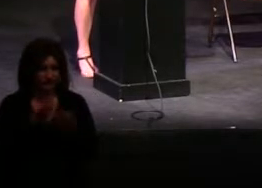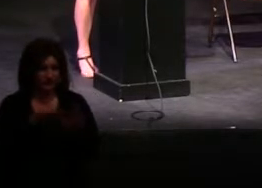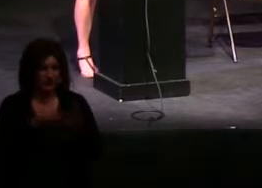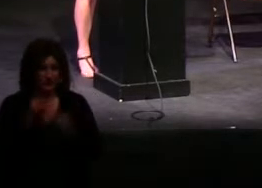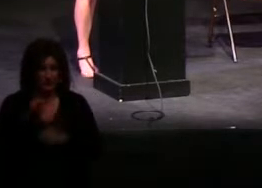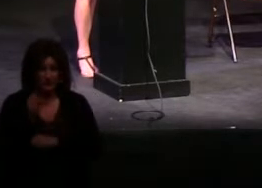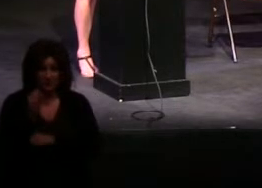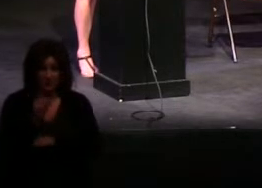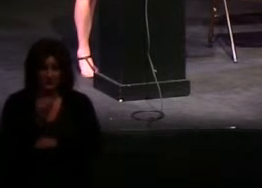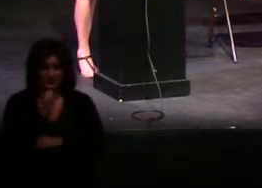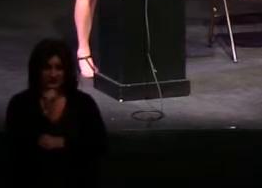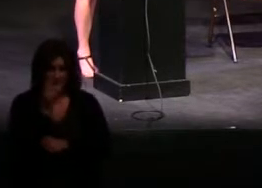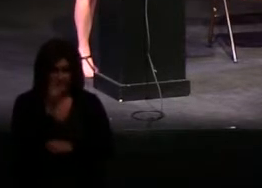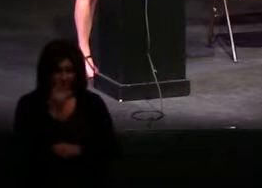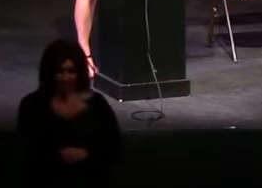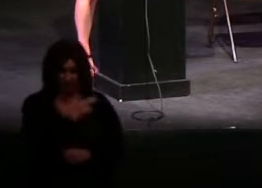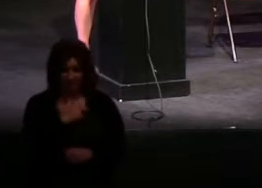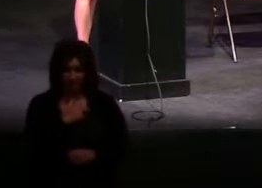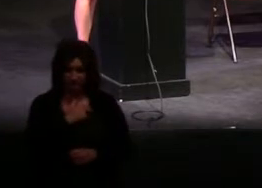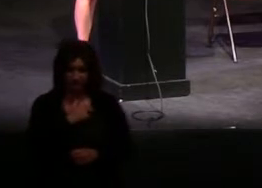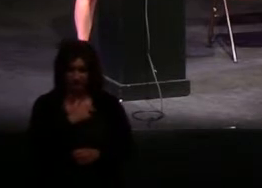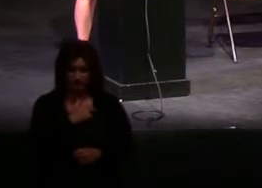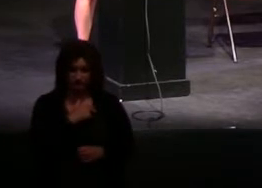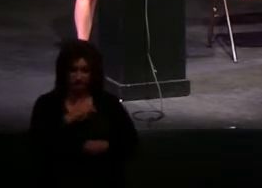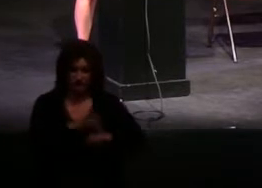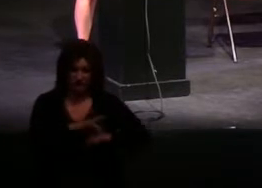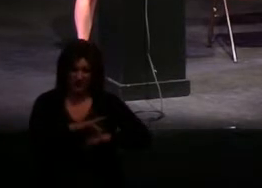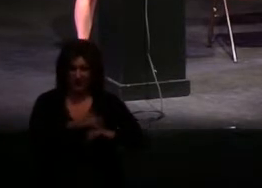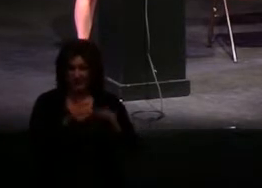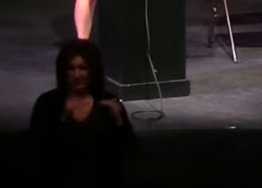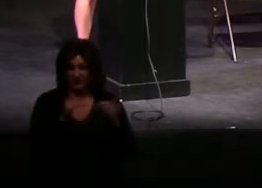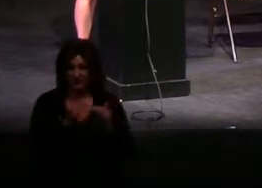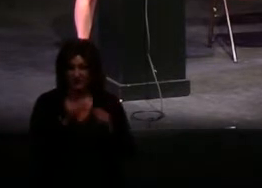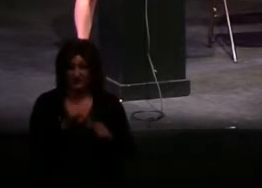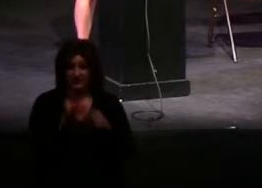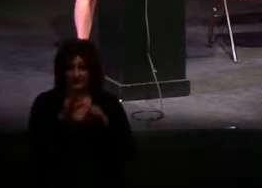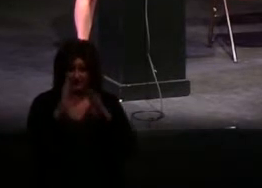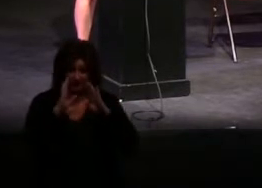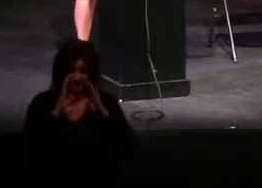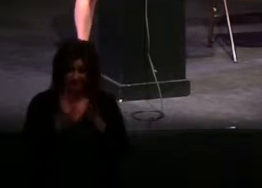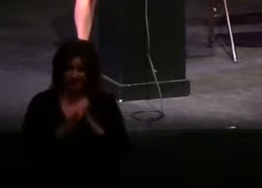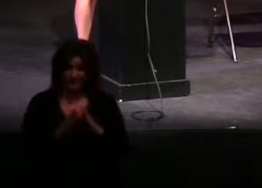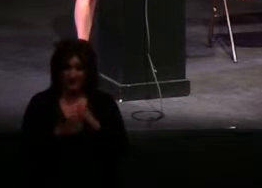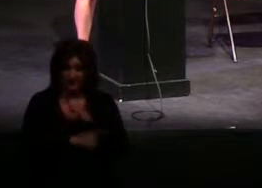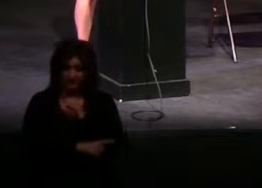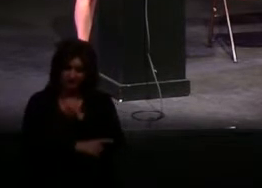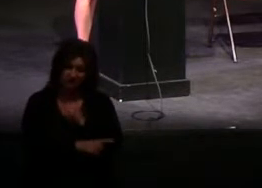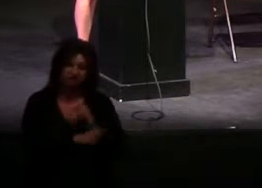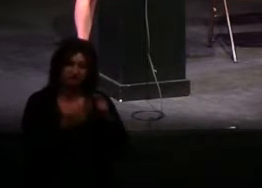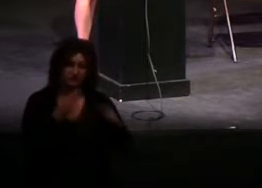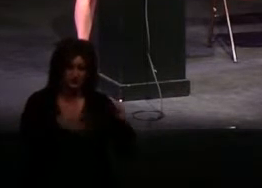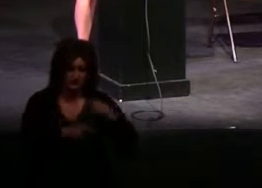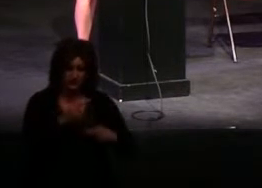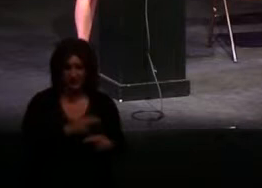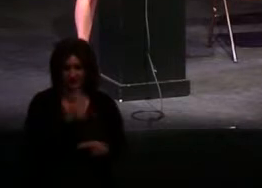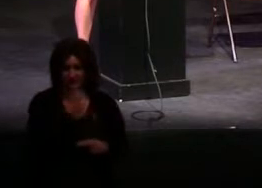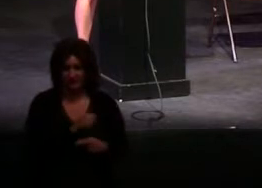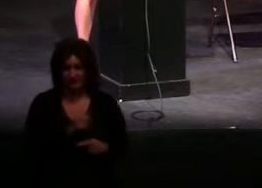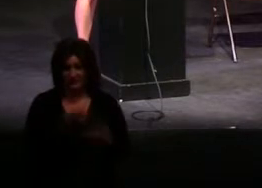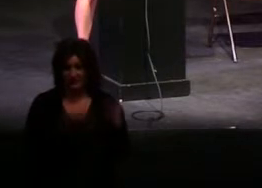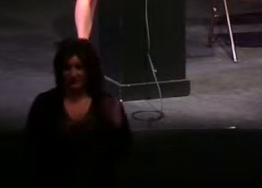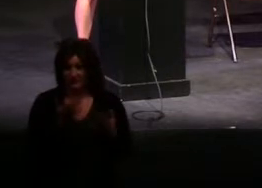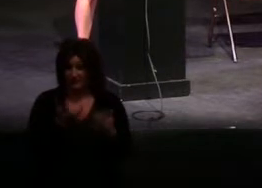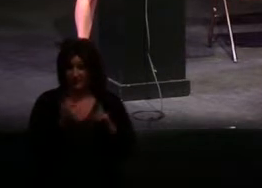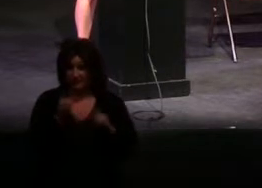protests, and does not consider herself very earth justice-y, except for her devotion to composting and recycling. Quote, "Maybe I came to